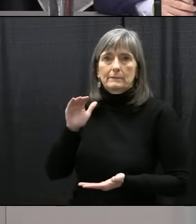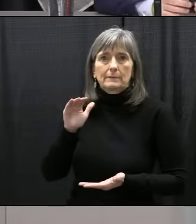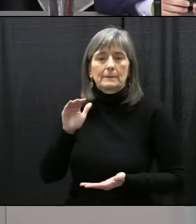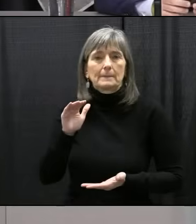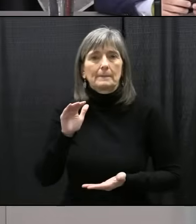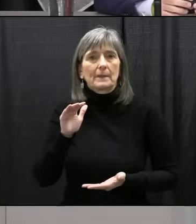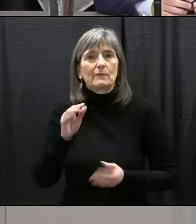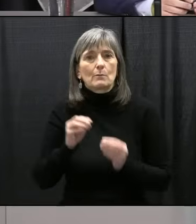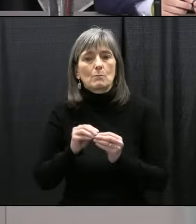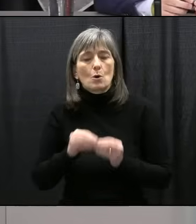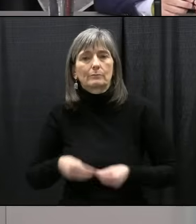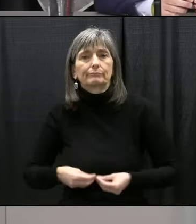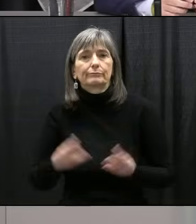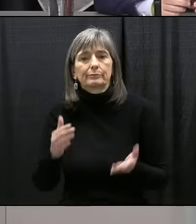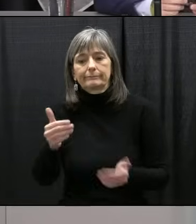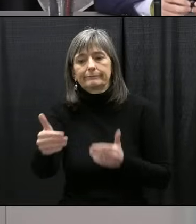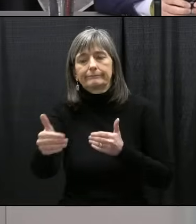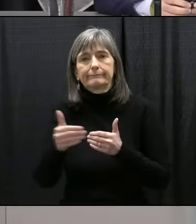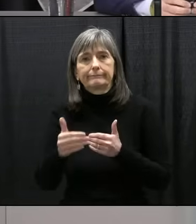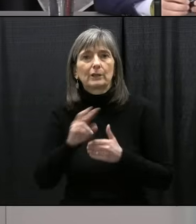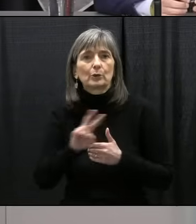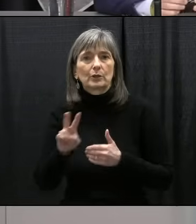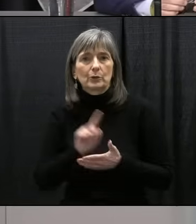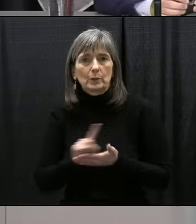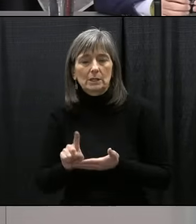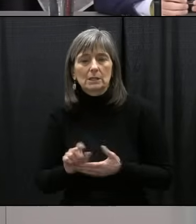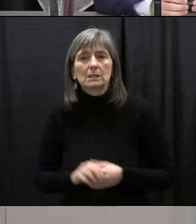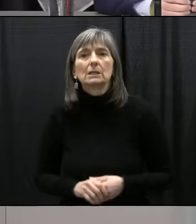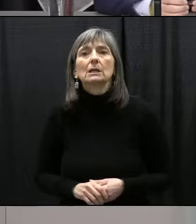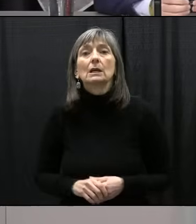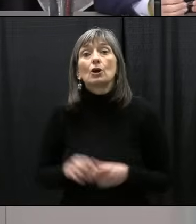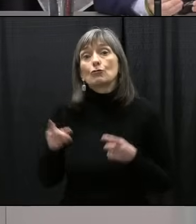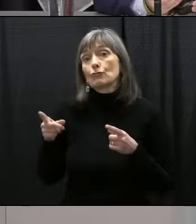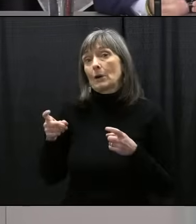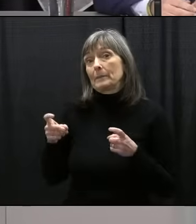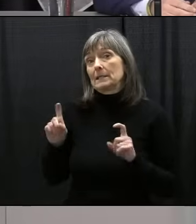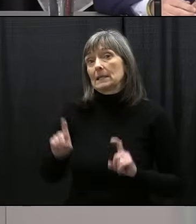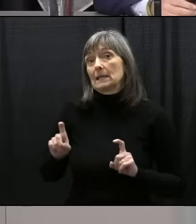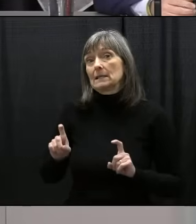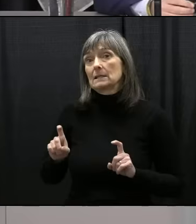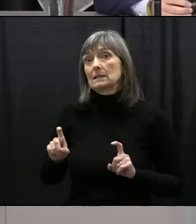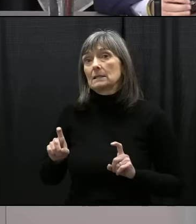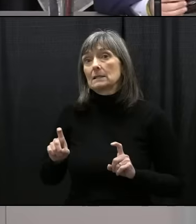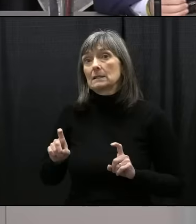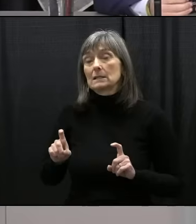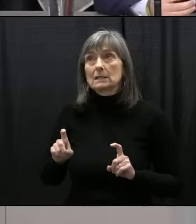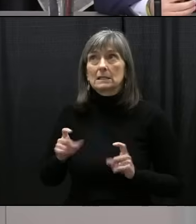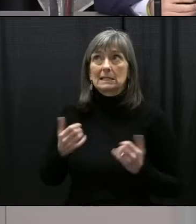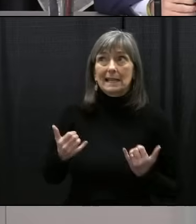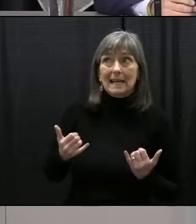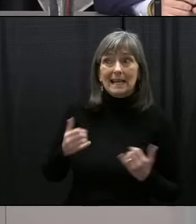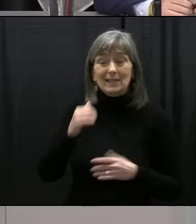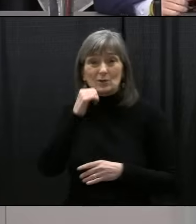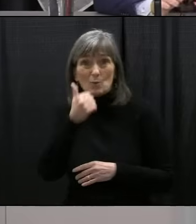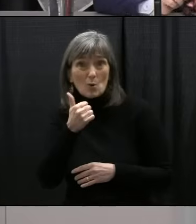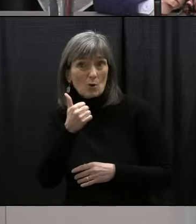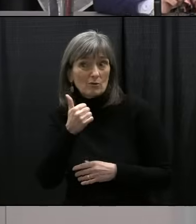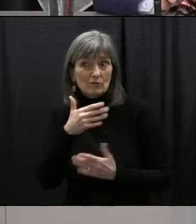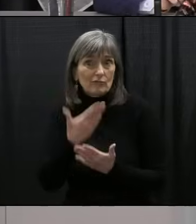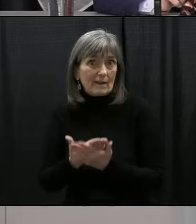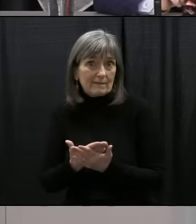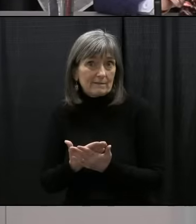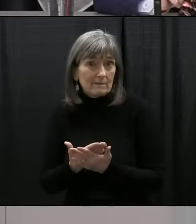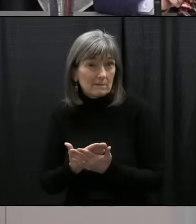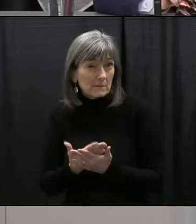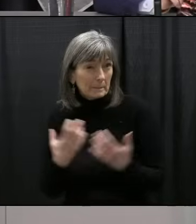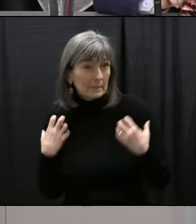interval scheme in particular. The rapid tests are, if they're not here now, they'll be here tomorrow, as I understand it. But Minister, perhaps